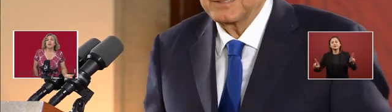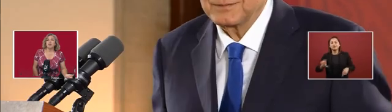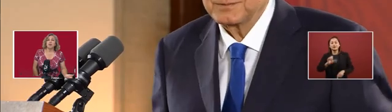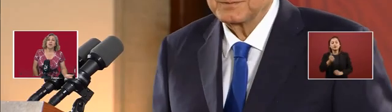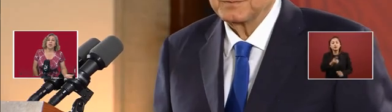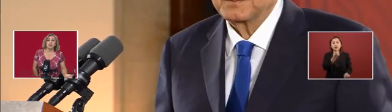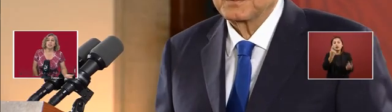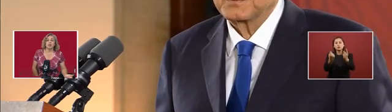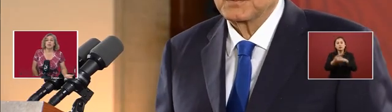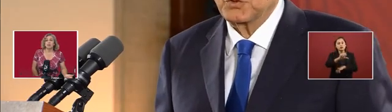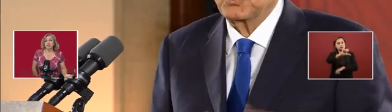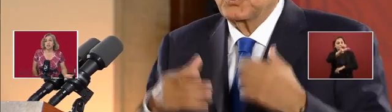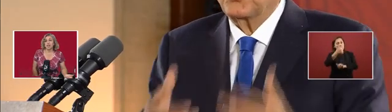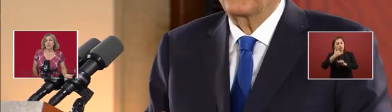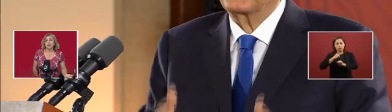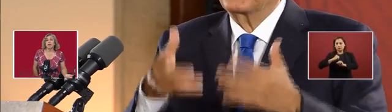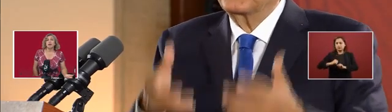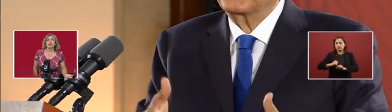se